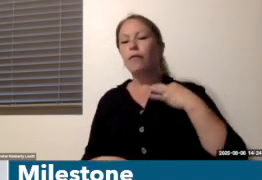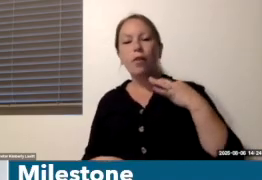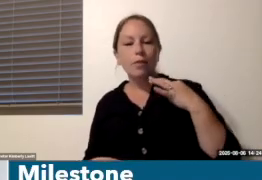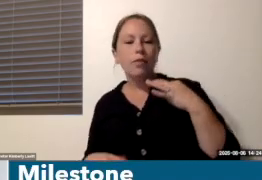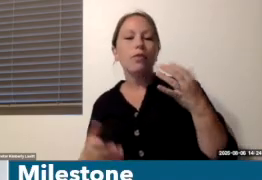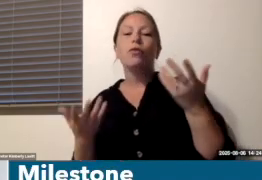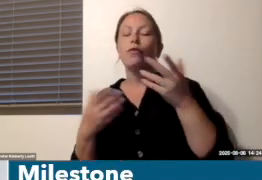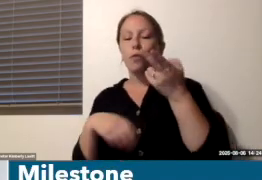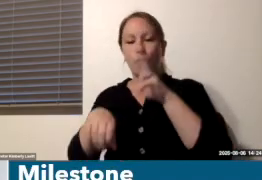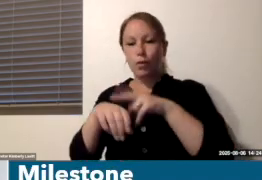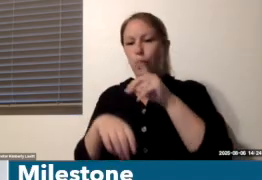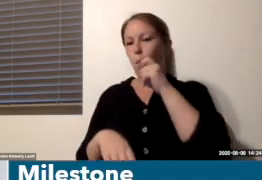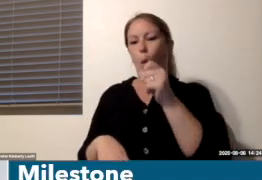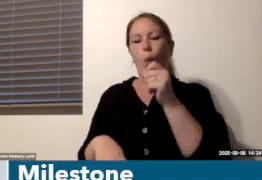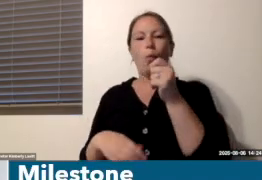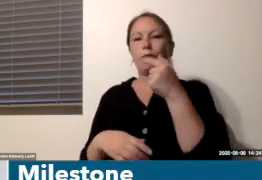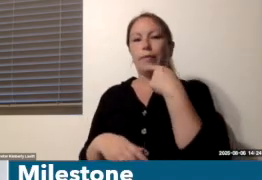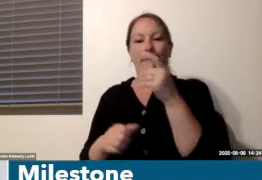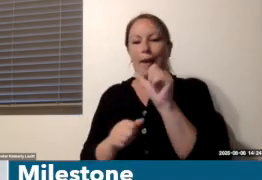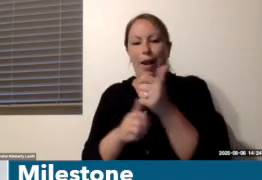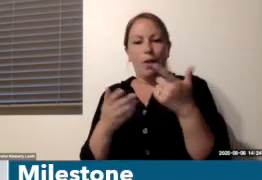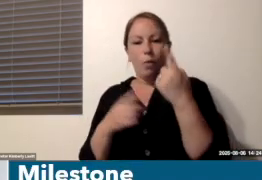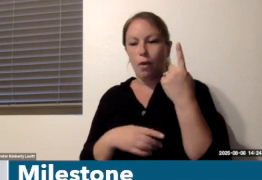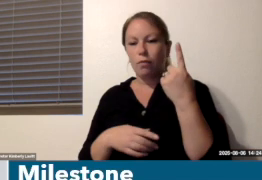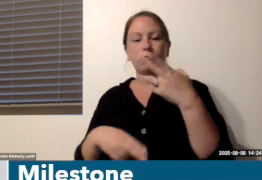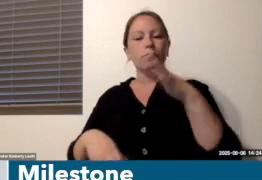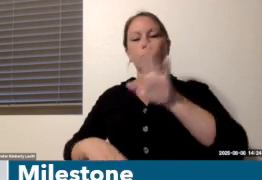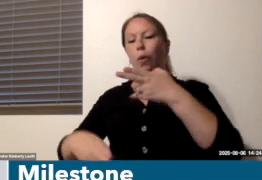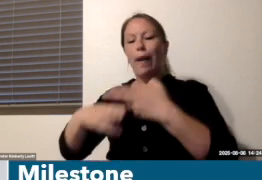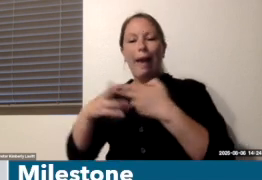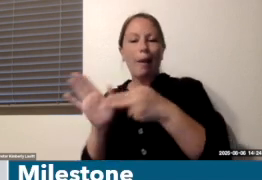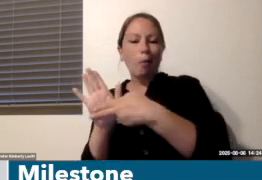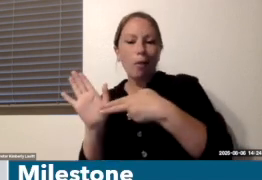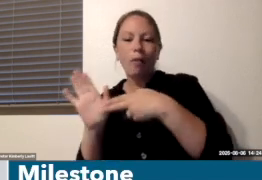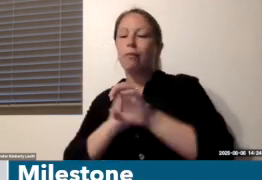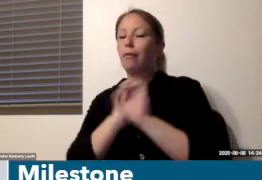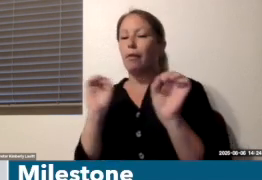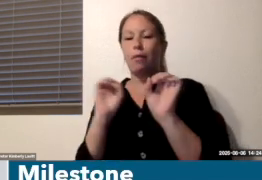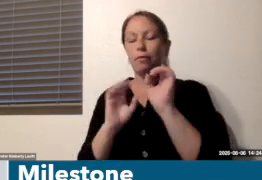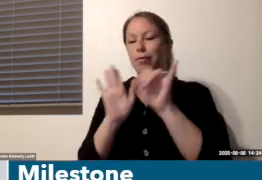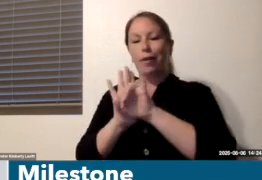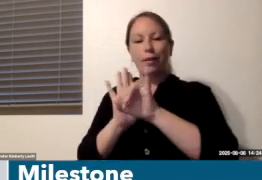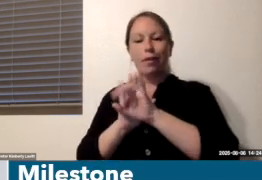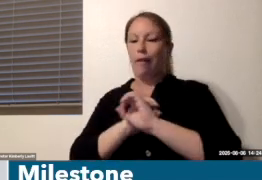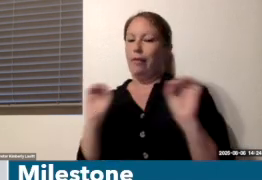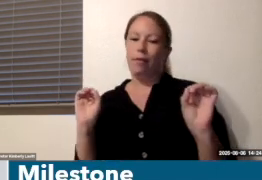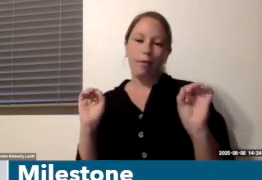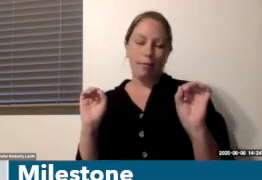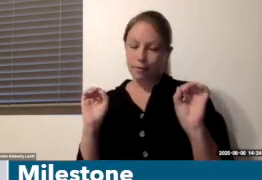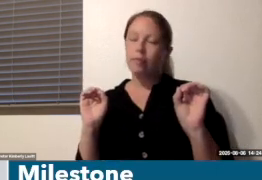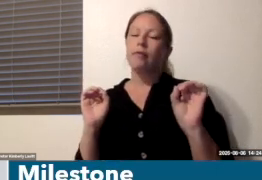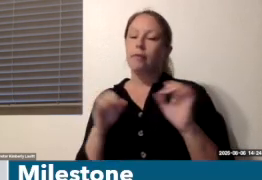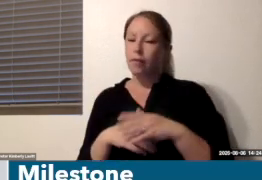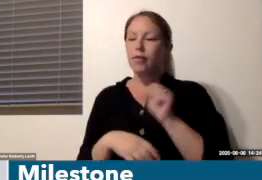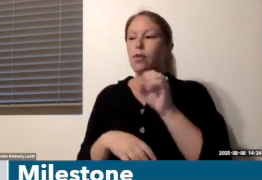won't identify anyone, by name or by any other type of like identifiable information. So